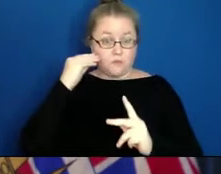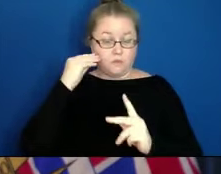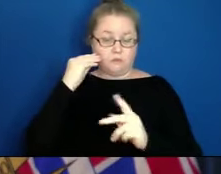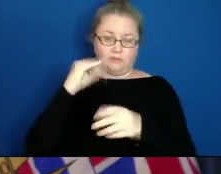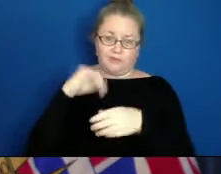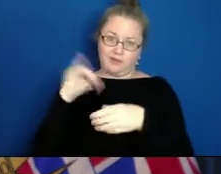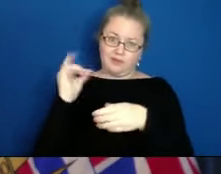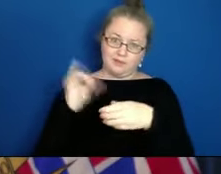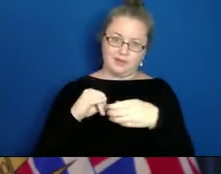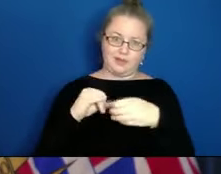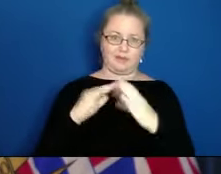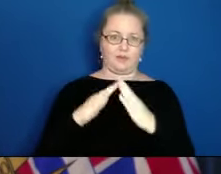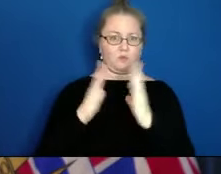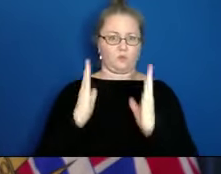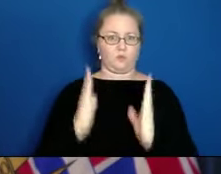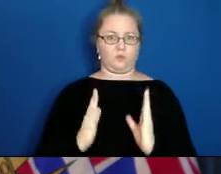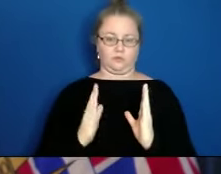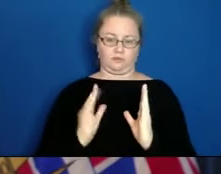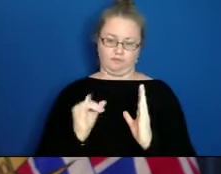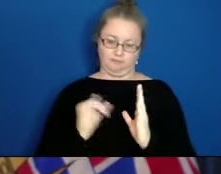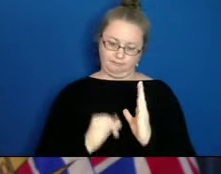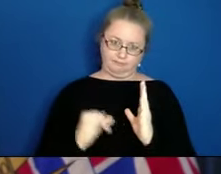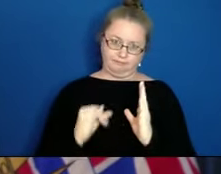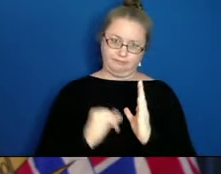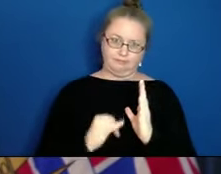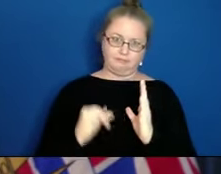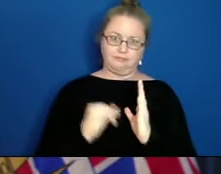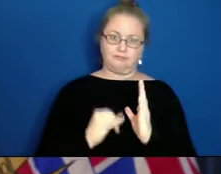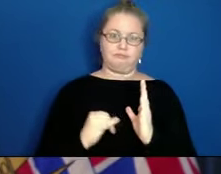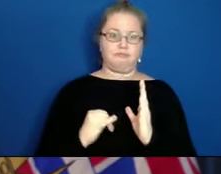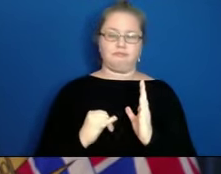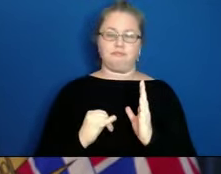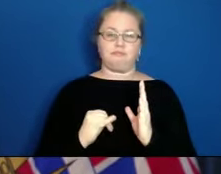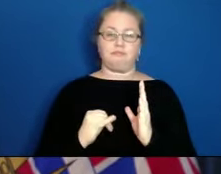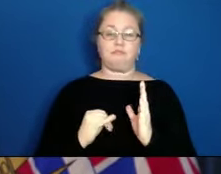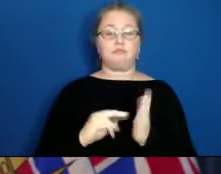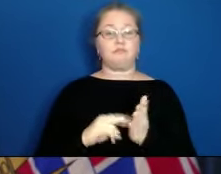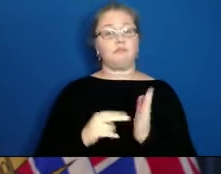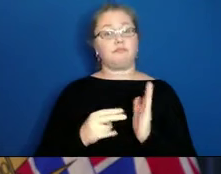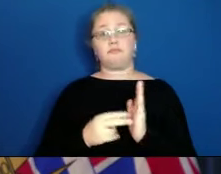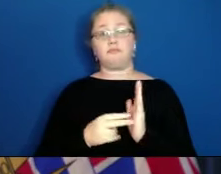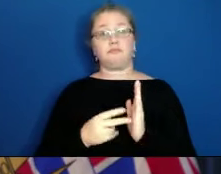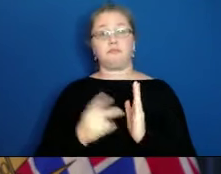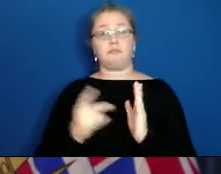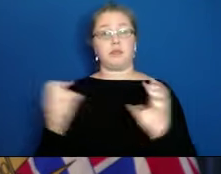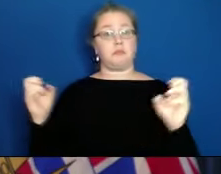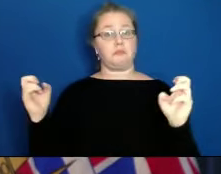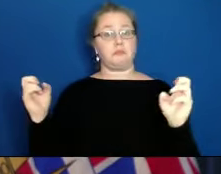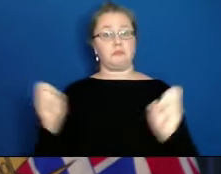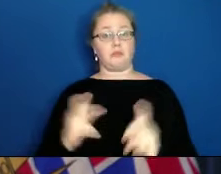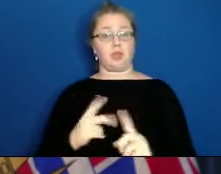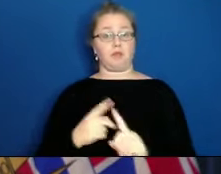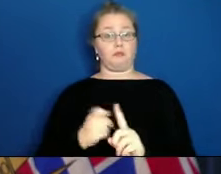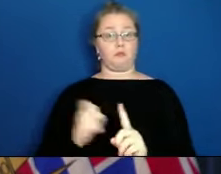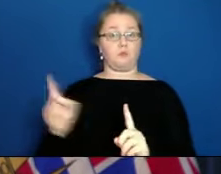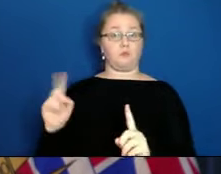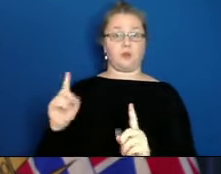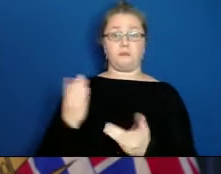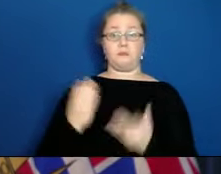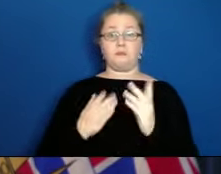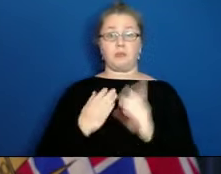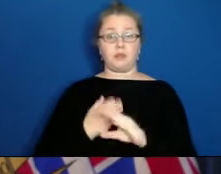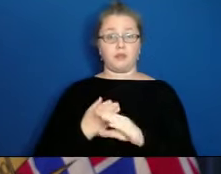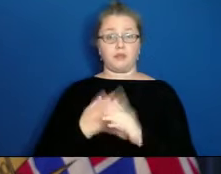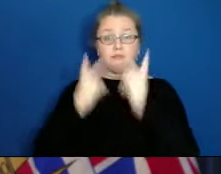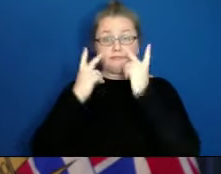back. And that it applies to people who are returning to be with their families